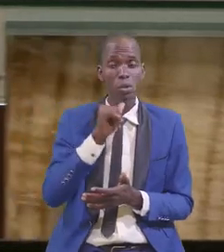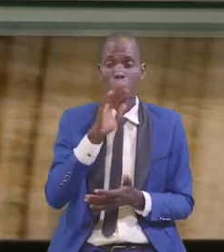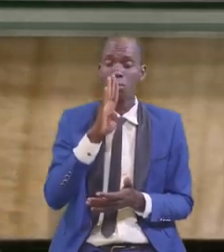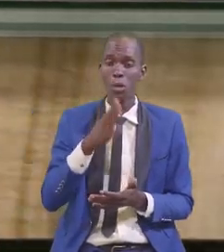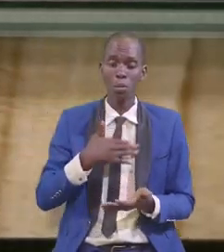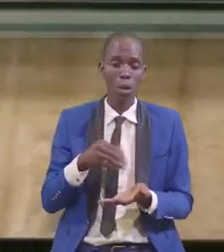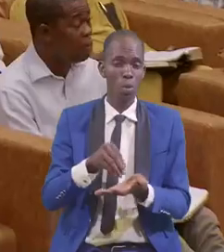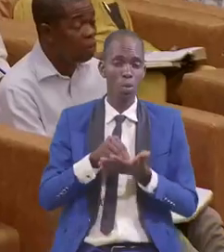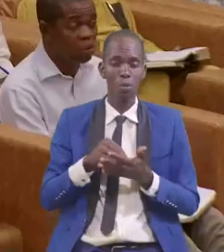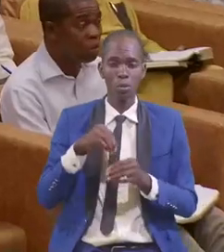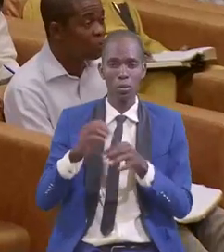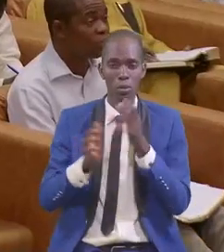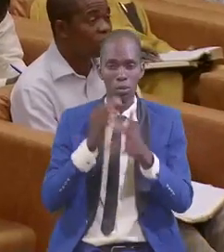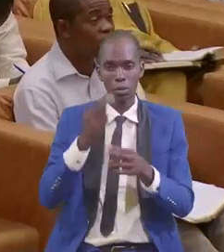portion.